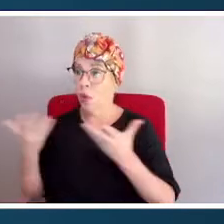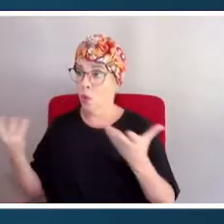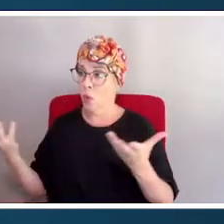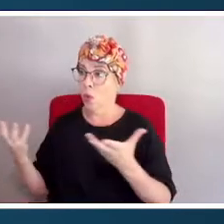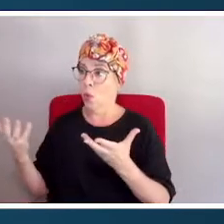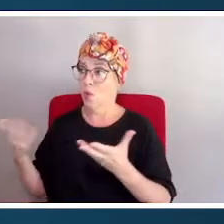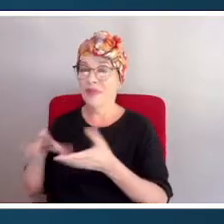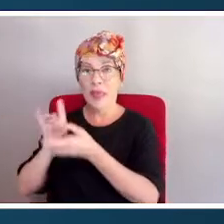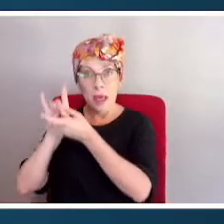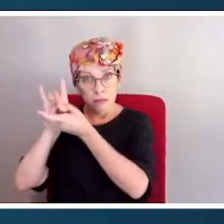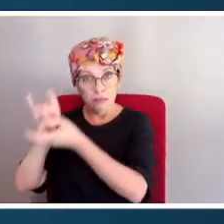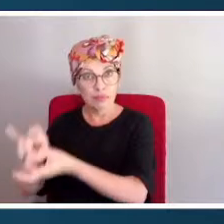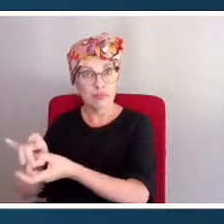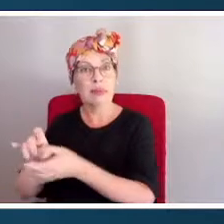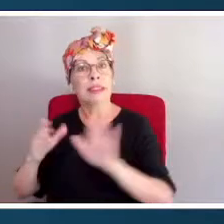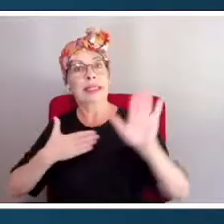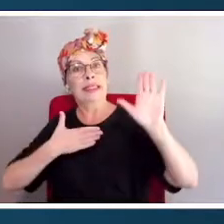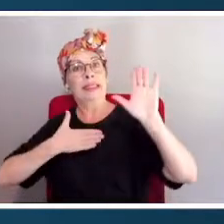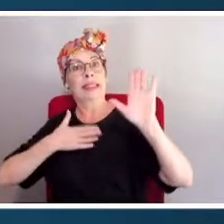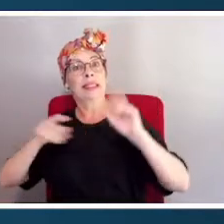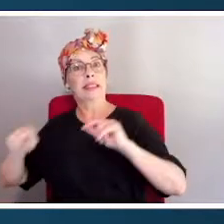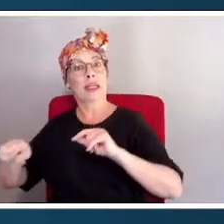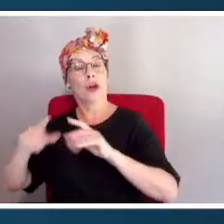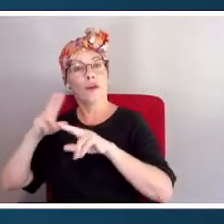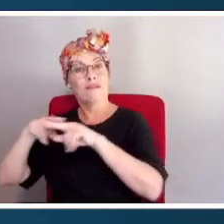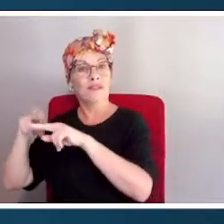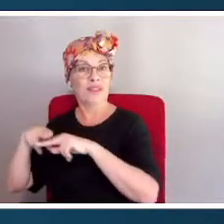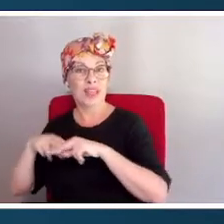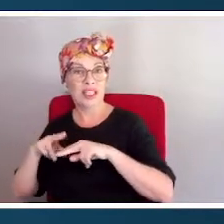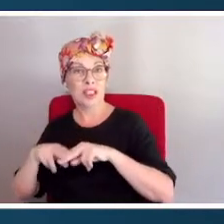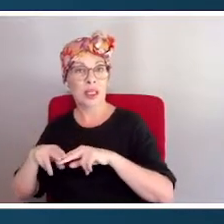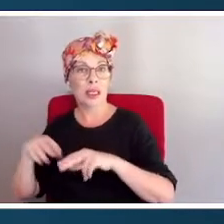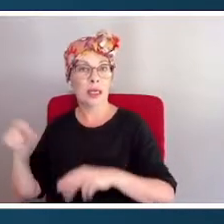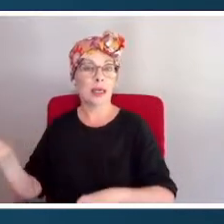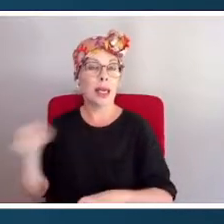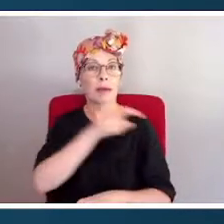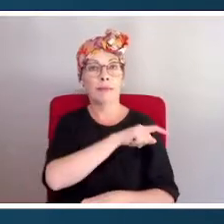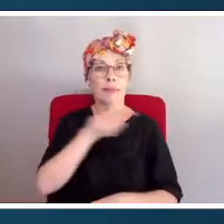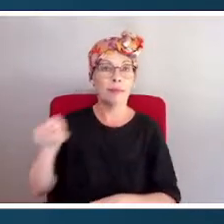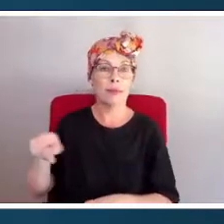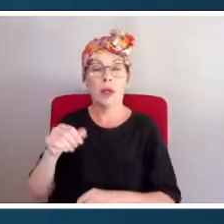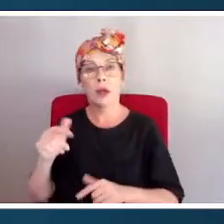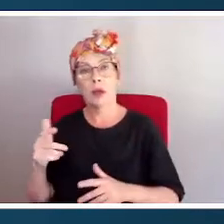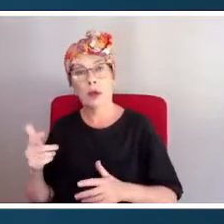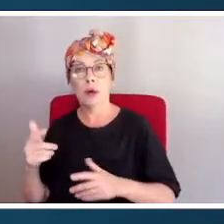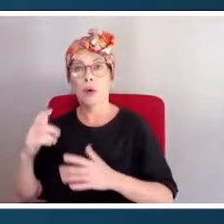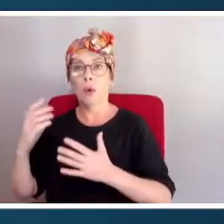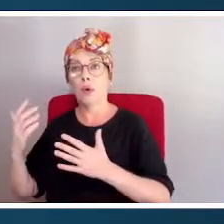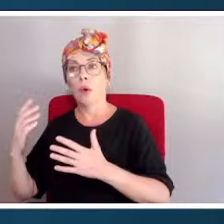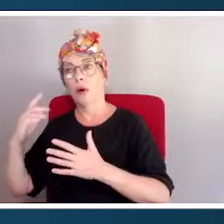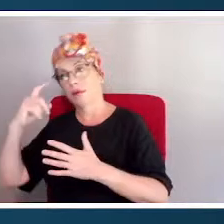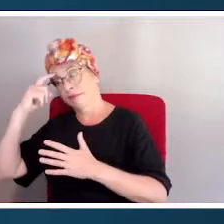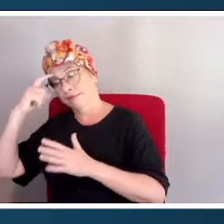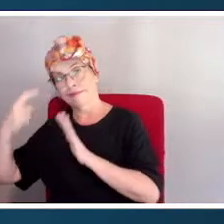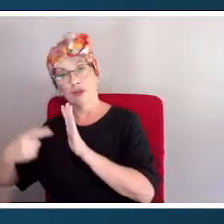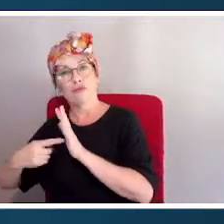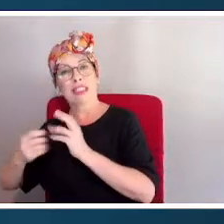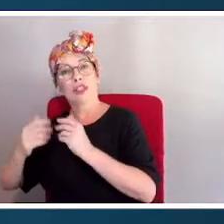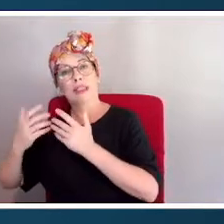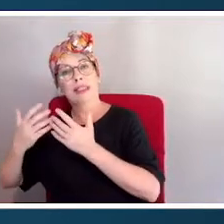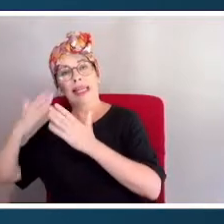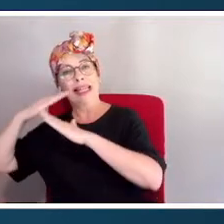citizens of Fiji during independence, or for our indigenous community if they are registered in the Volani-Kaambula, which is